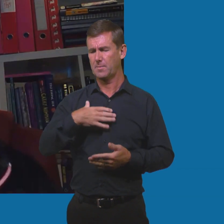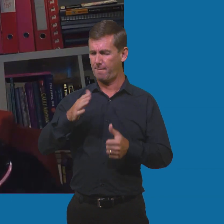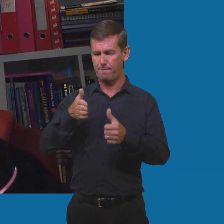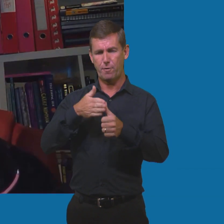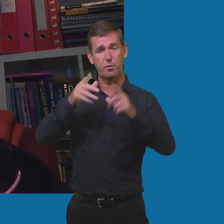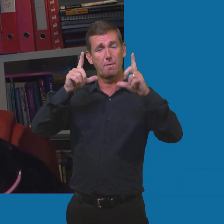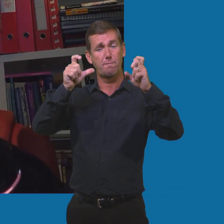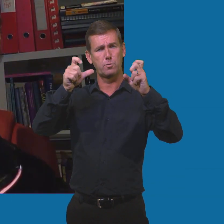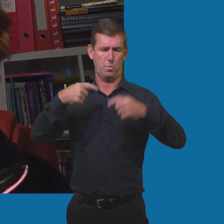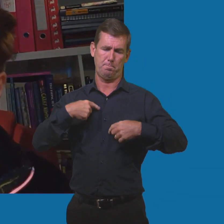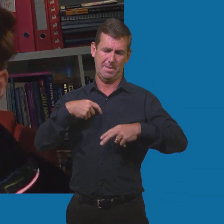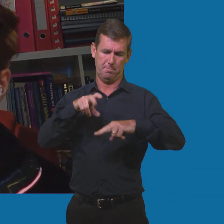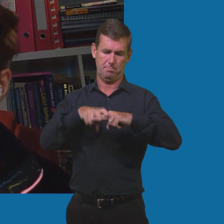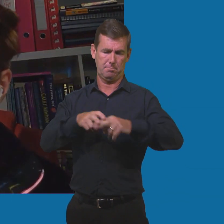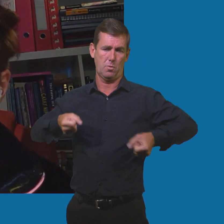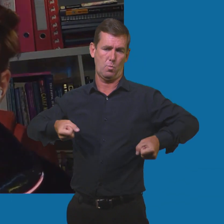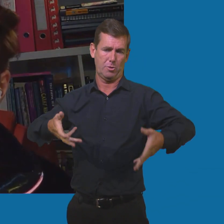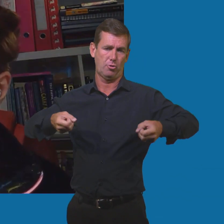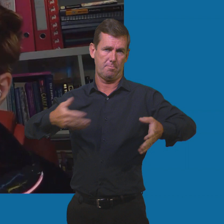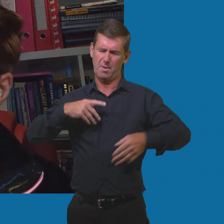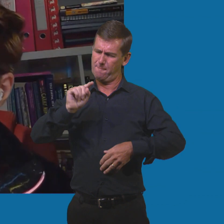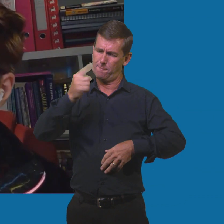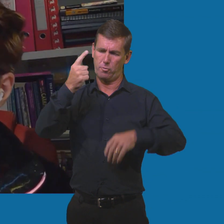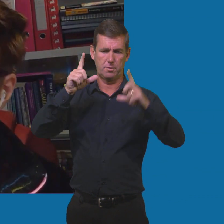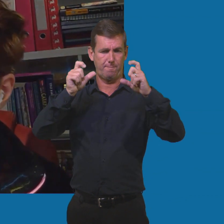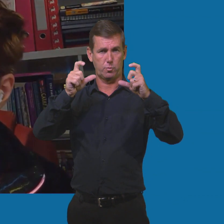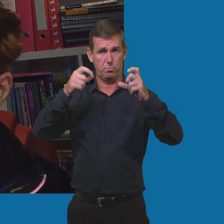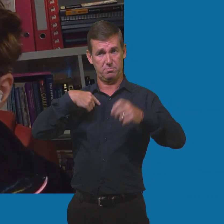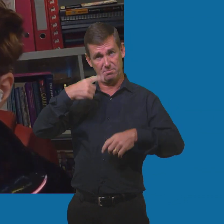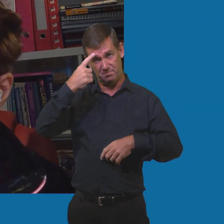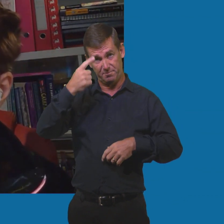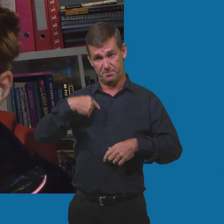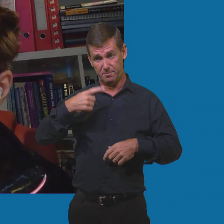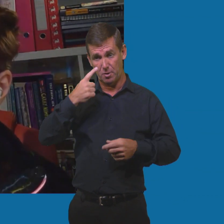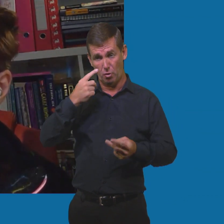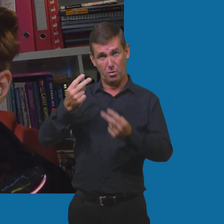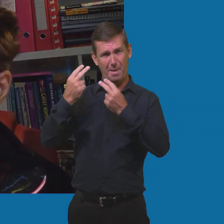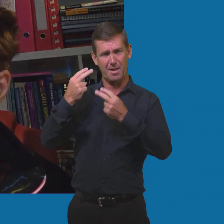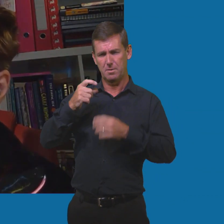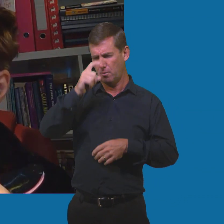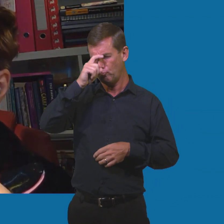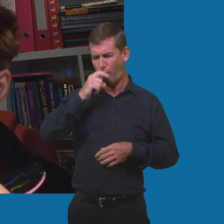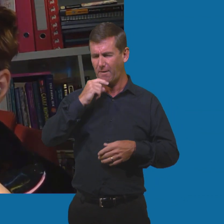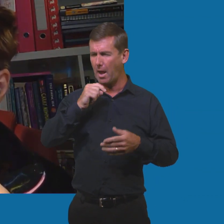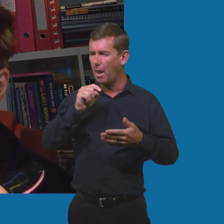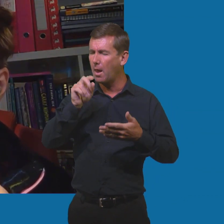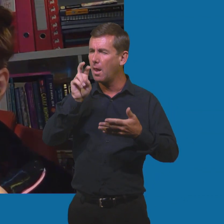me sitting in my wheelchair. And I'm pretty sure, it's been a while, but if you look back at it, I'm pretty sure my profile says something about,